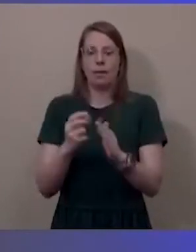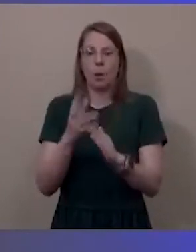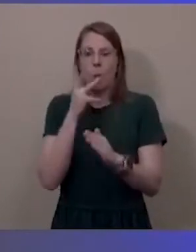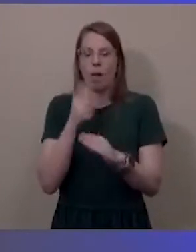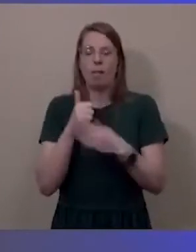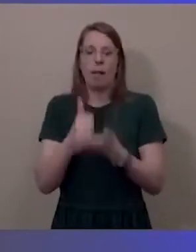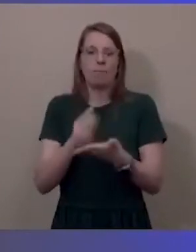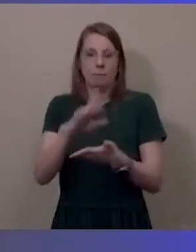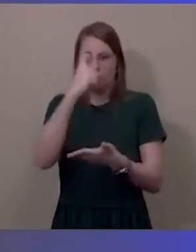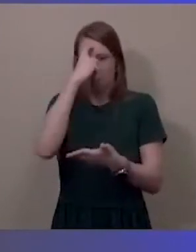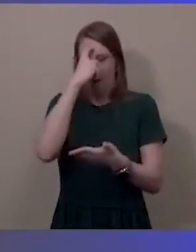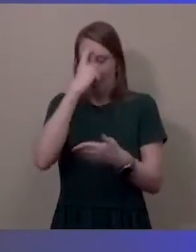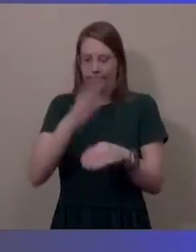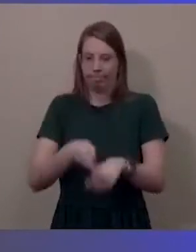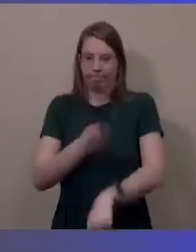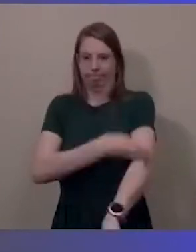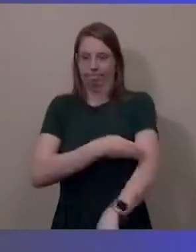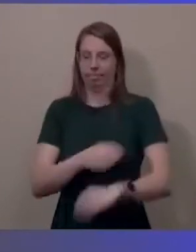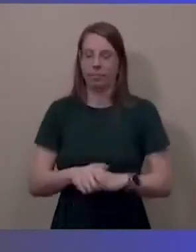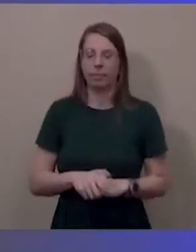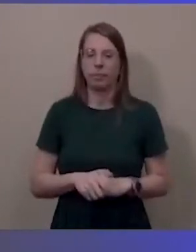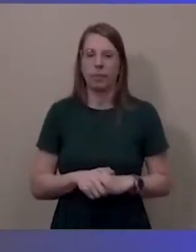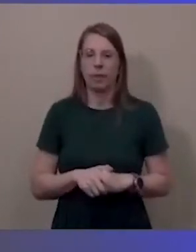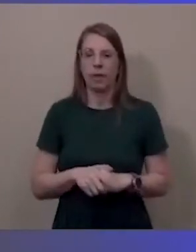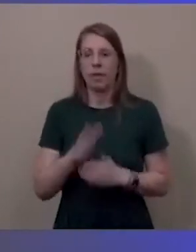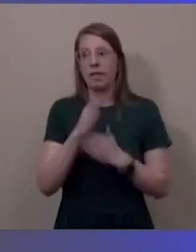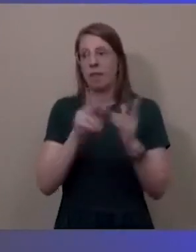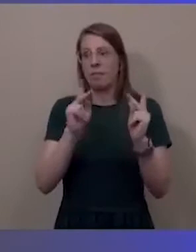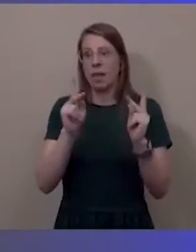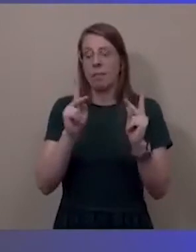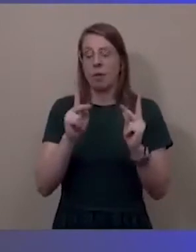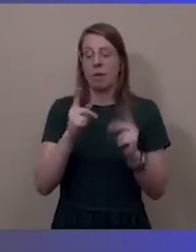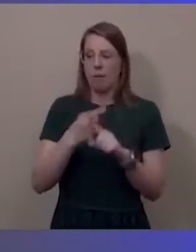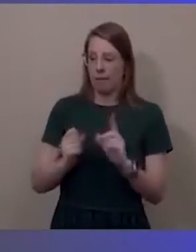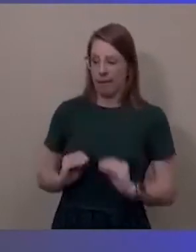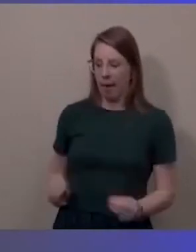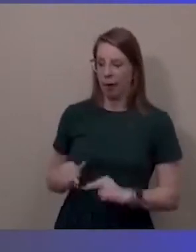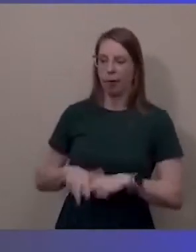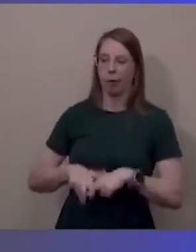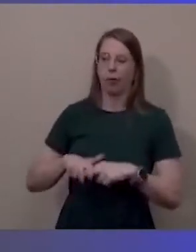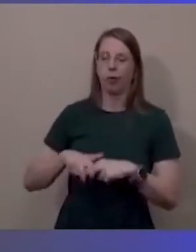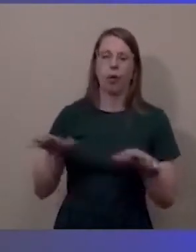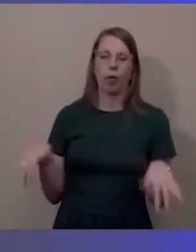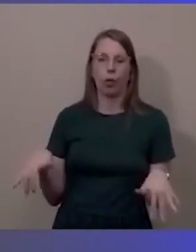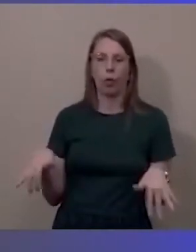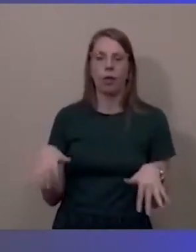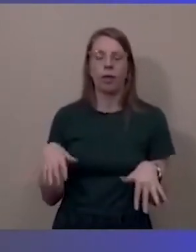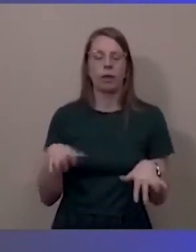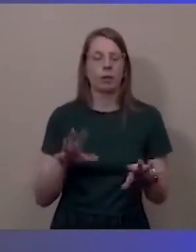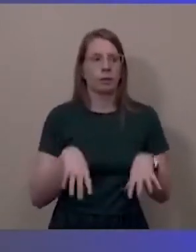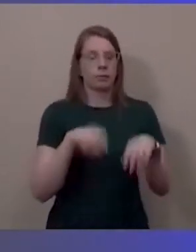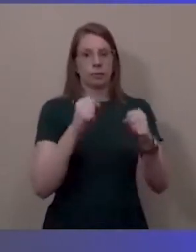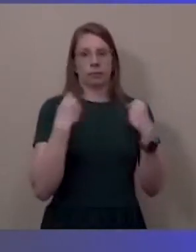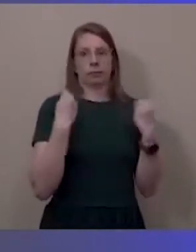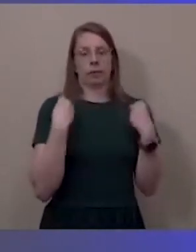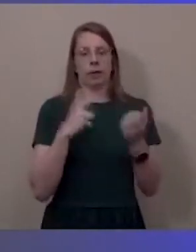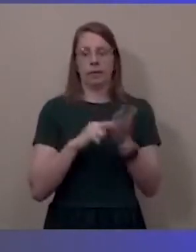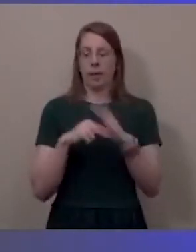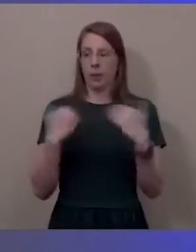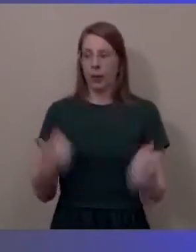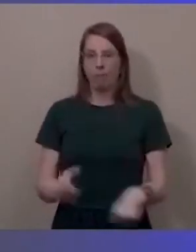for some people, it doesn't take a whole lot to push their heart and lung function. If you're going from nothing, sedentary activity, to something, there's a big bang for your